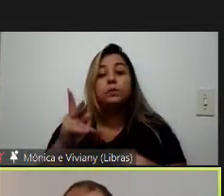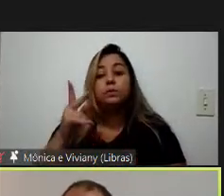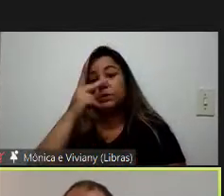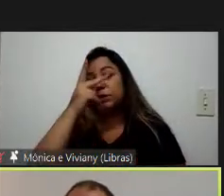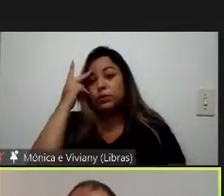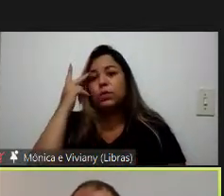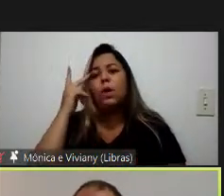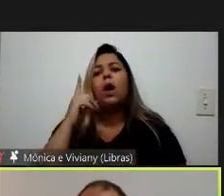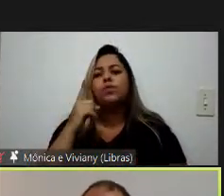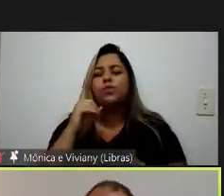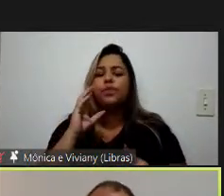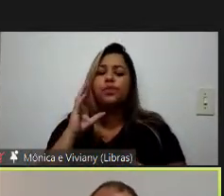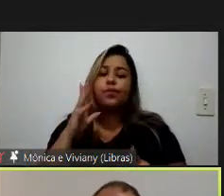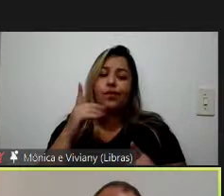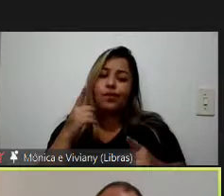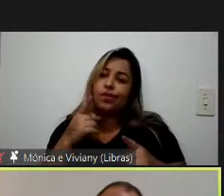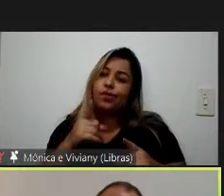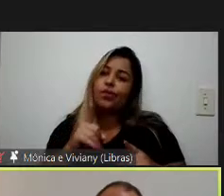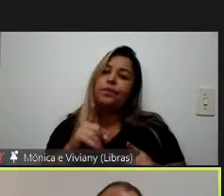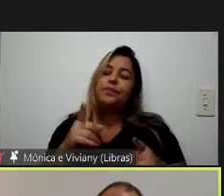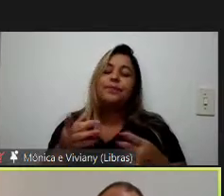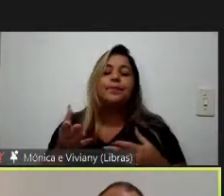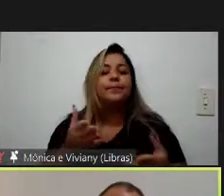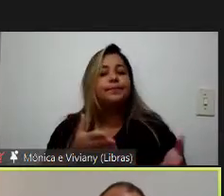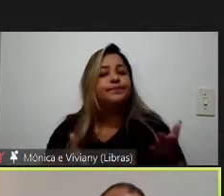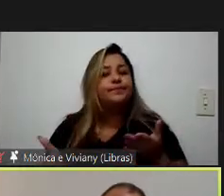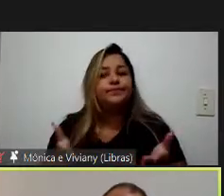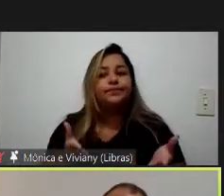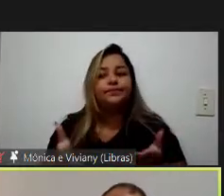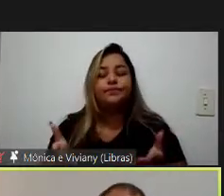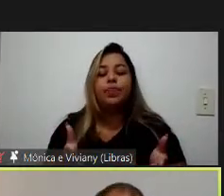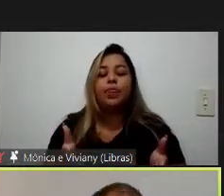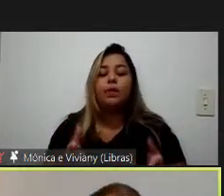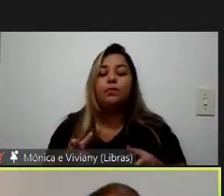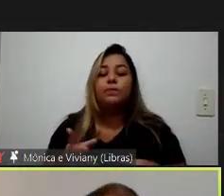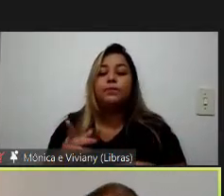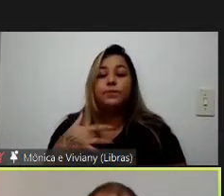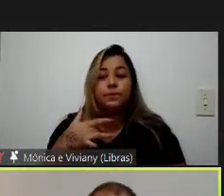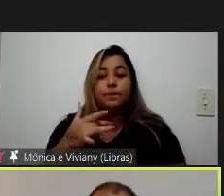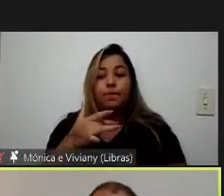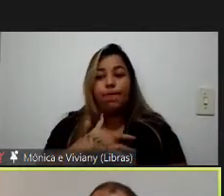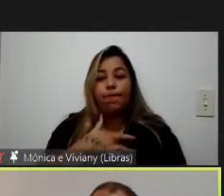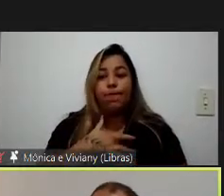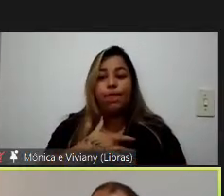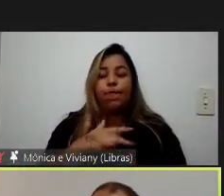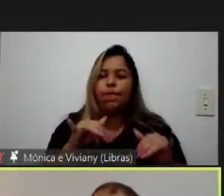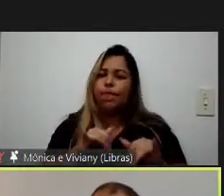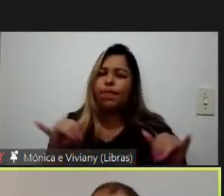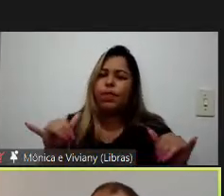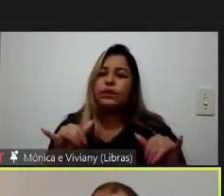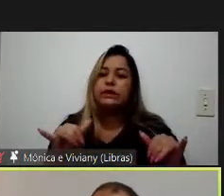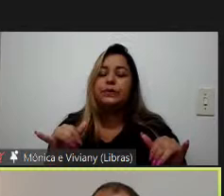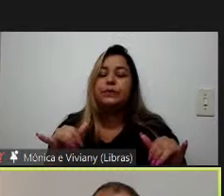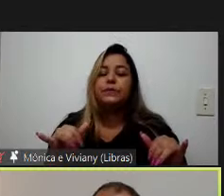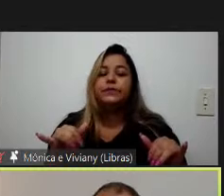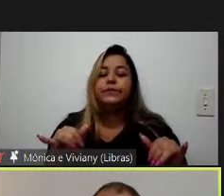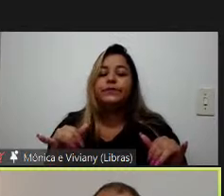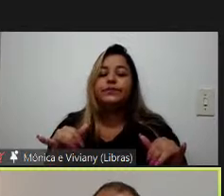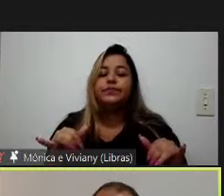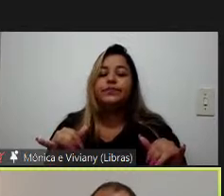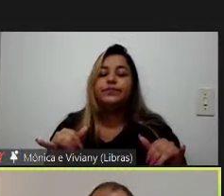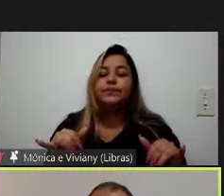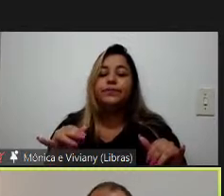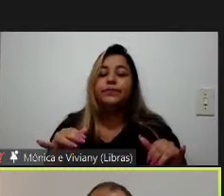to classify these different policy measures is the so-called Nourishing Framework, which was developed by the World